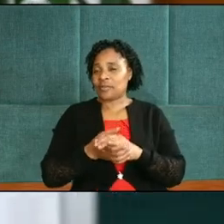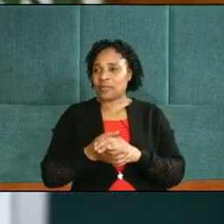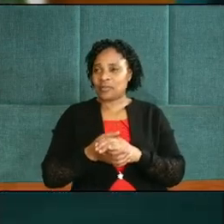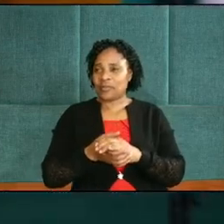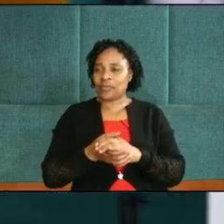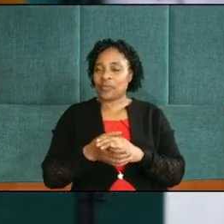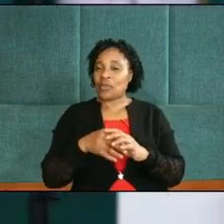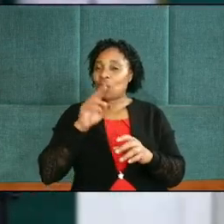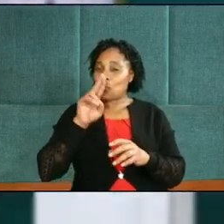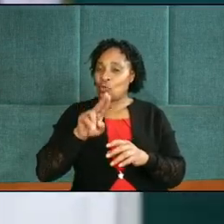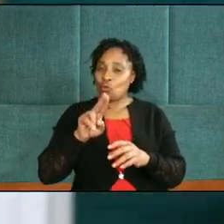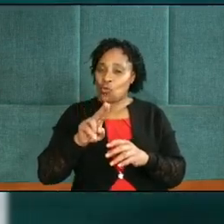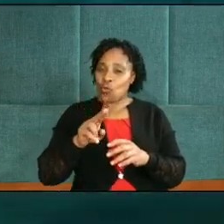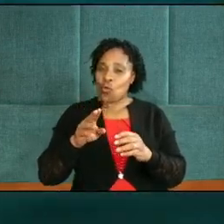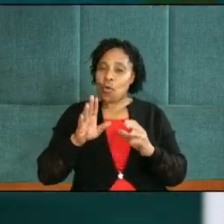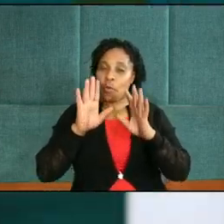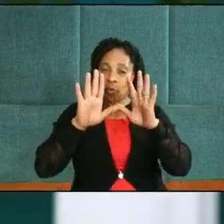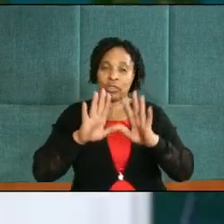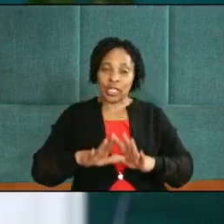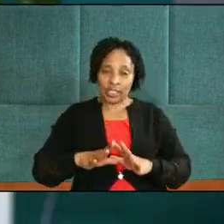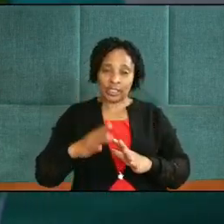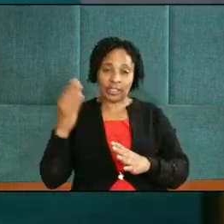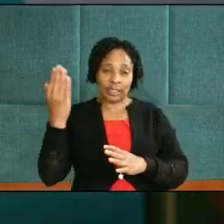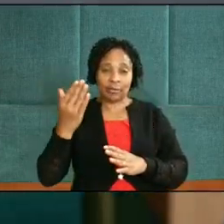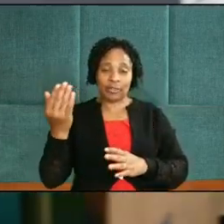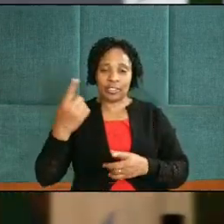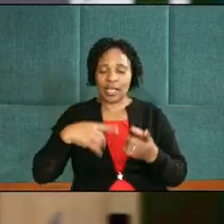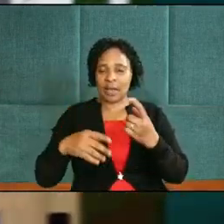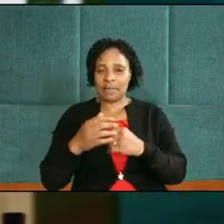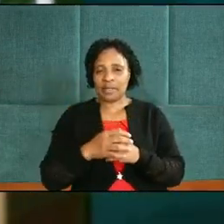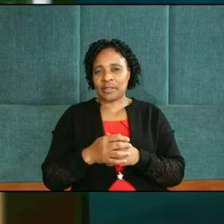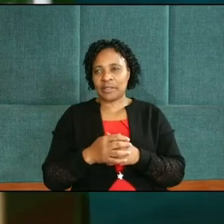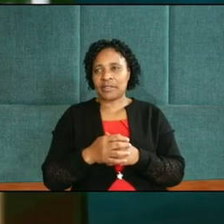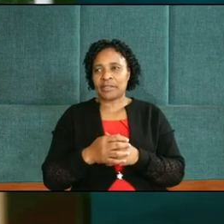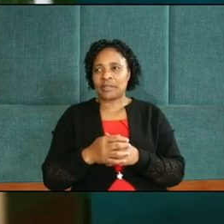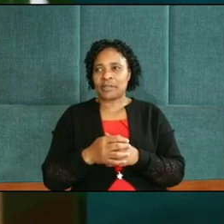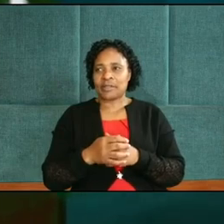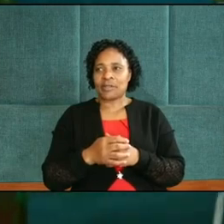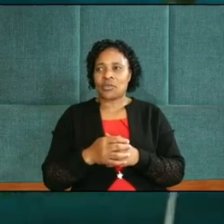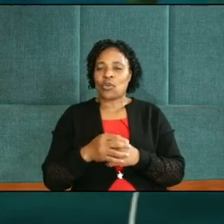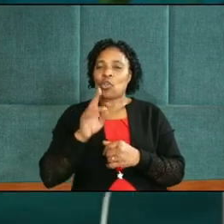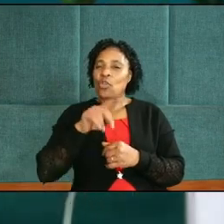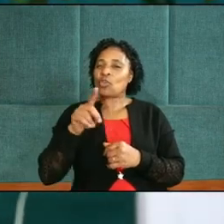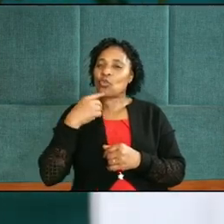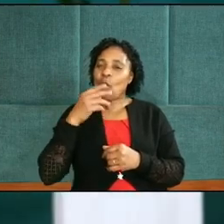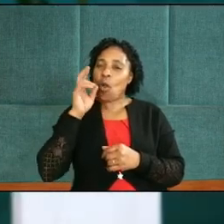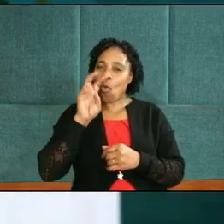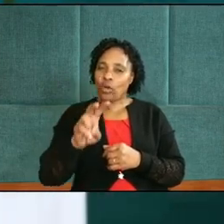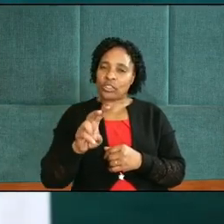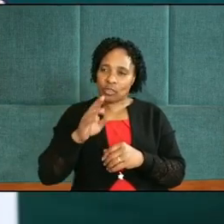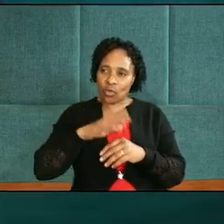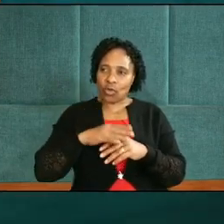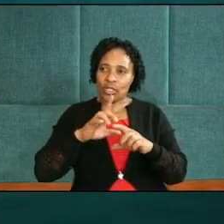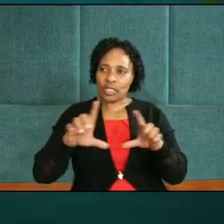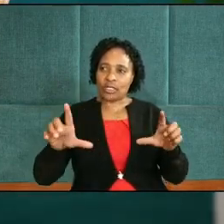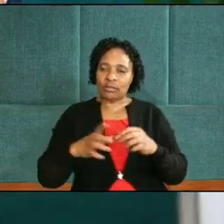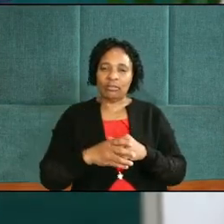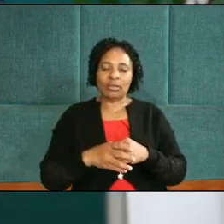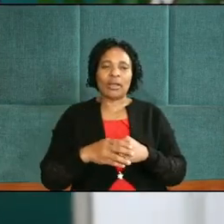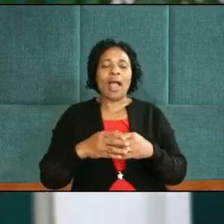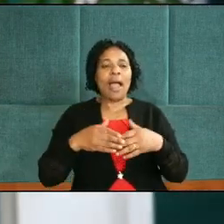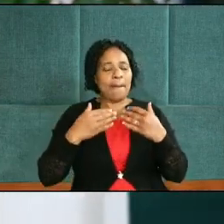the two next sermons coming your way. Of course, I'd like to add my welcome to those of you watching online. We're delighted to have